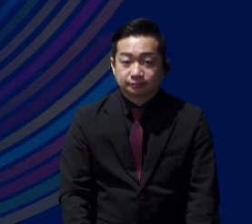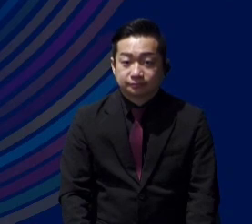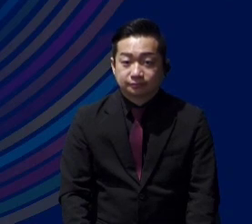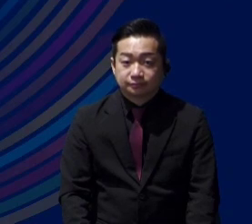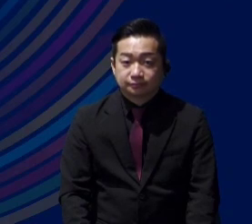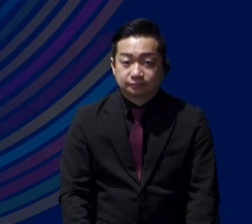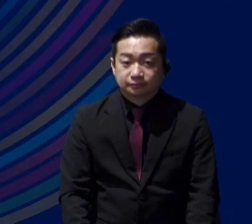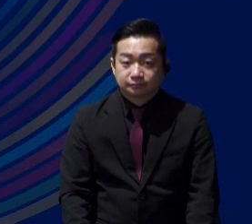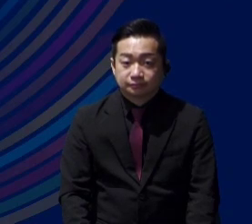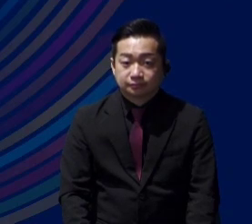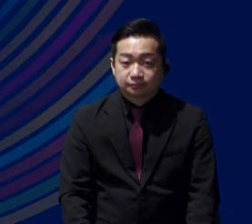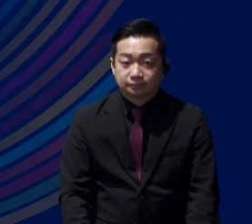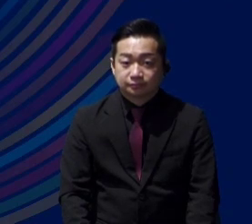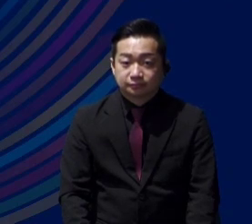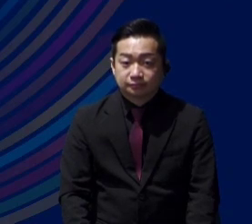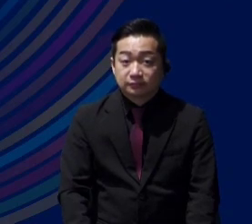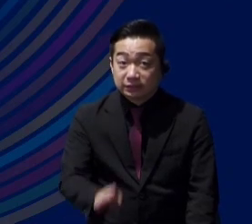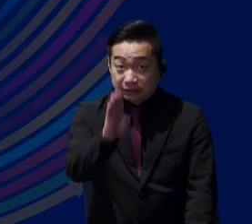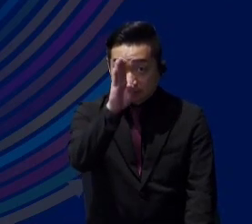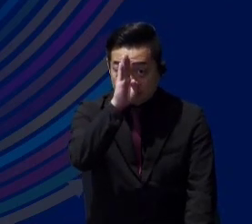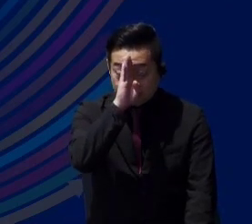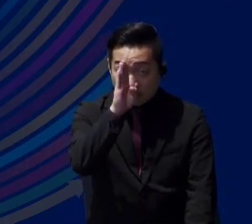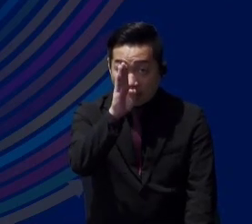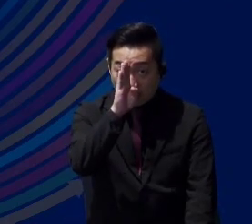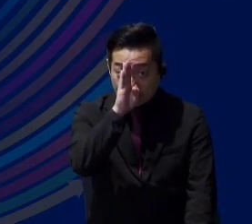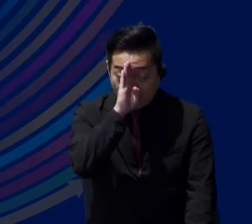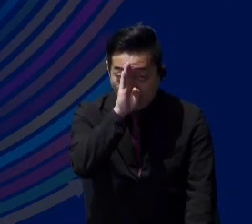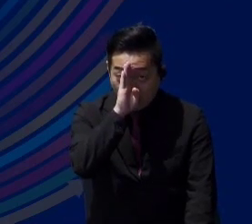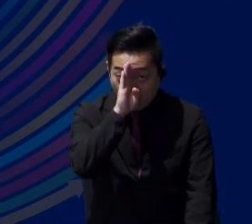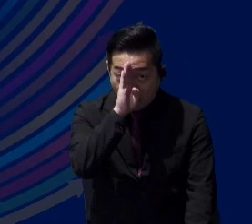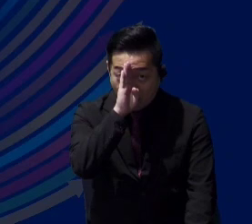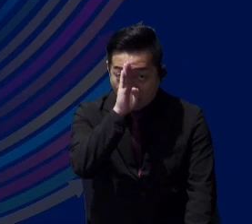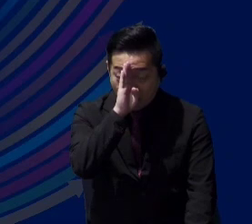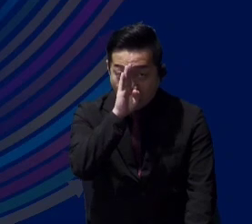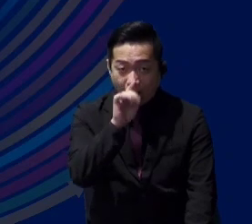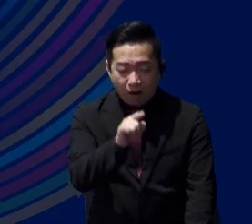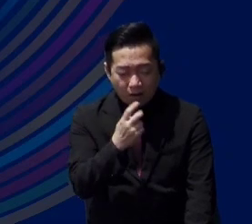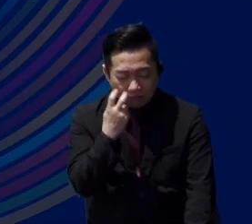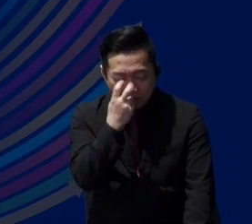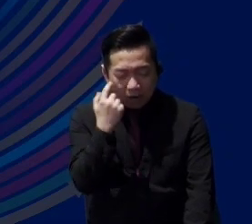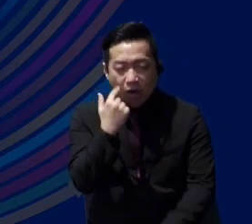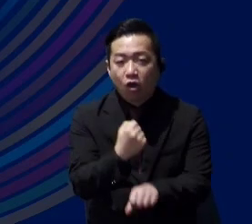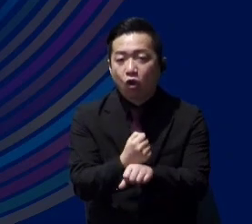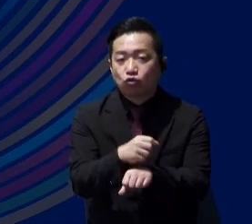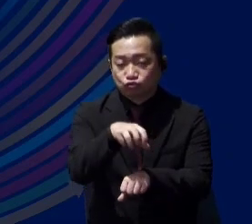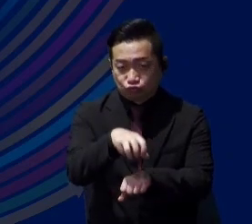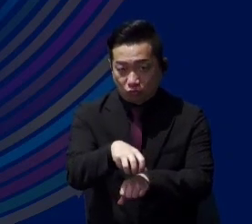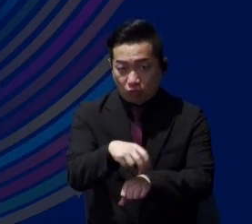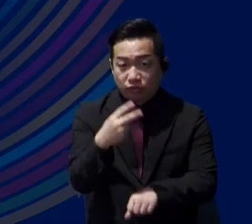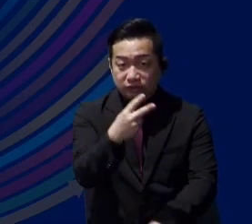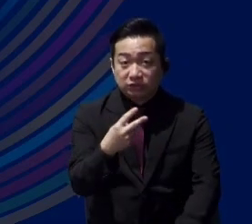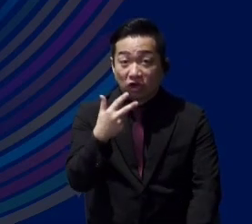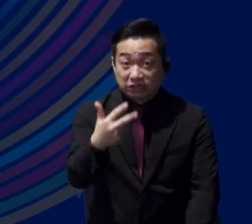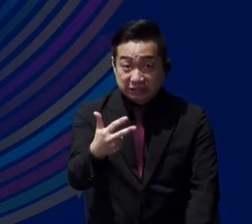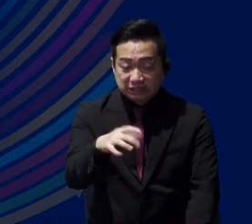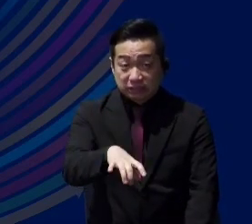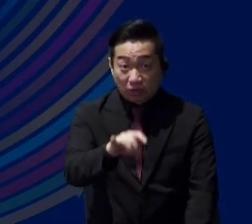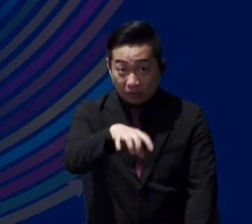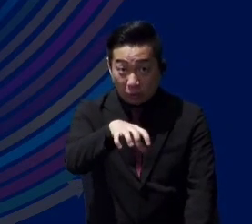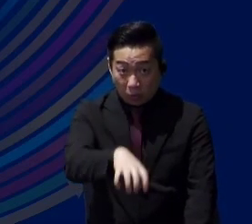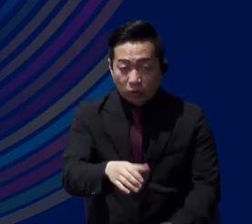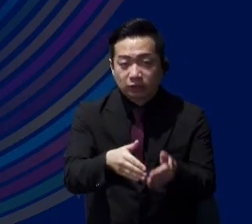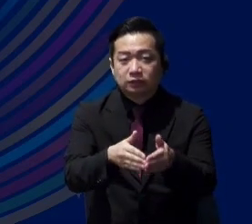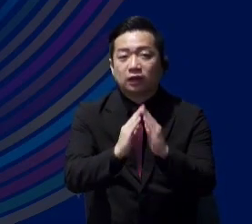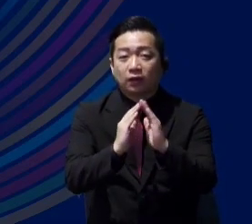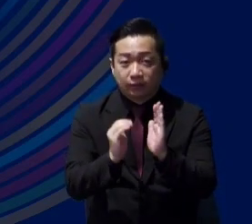IHME. IHME started in 2007 based on the all of knowledge about the